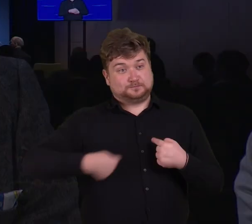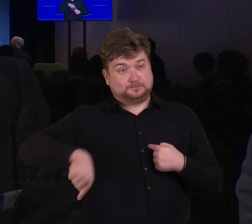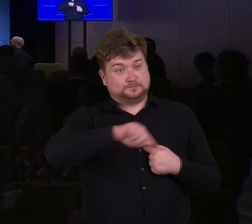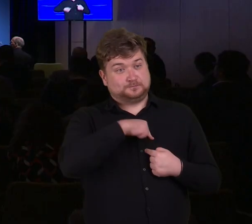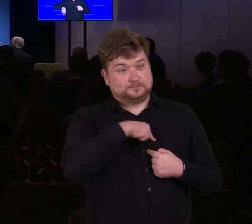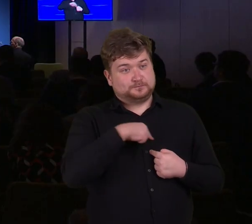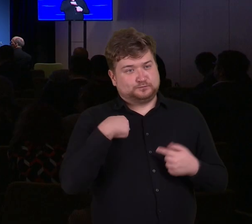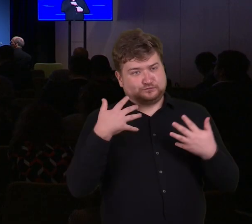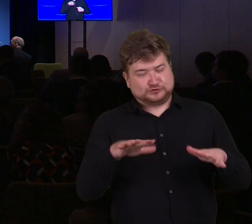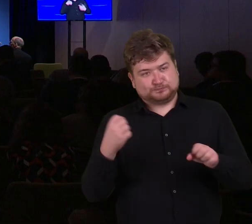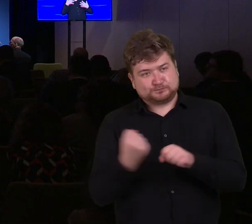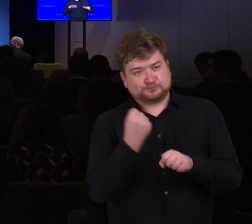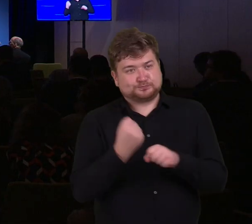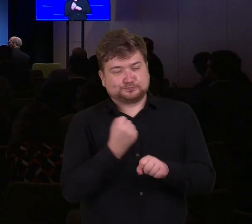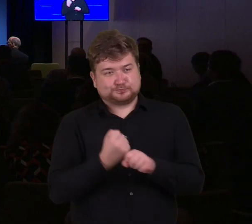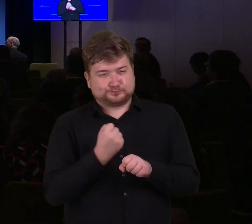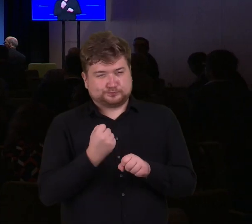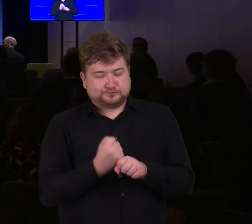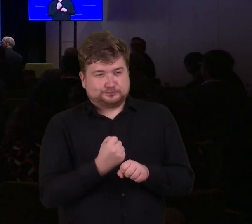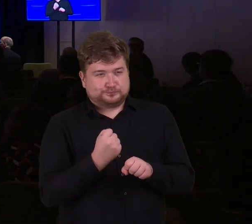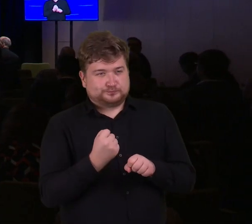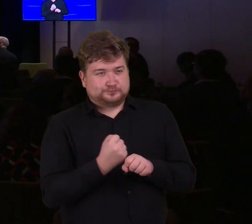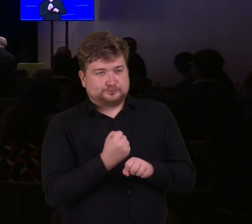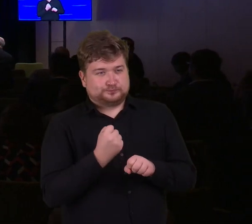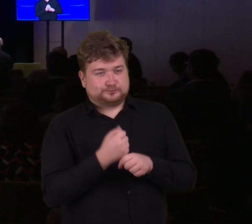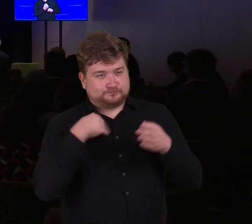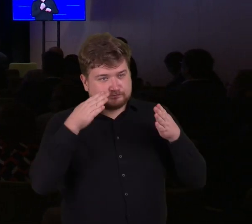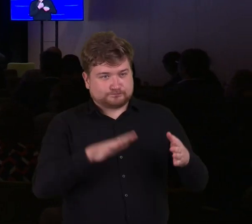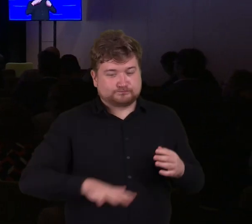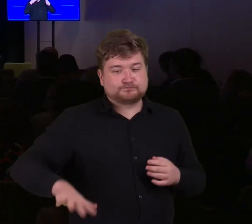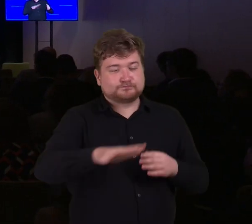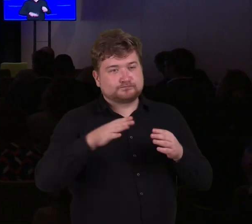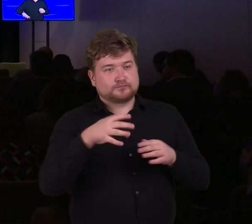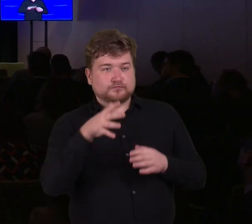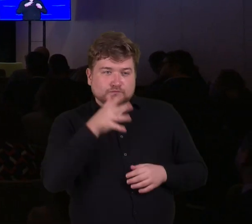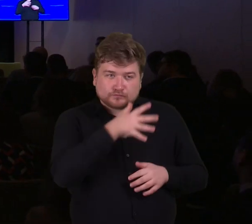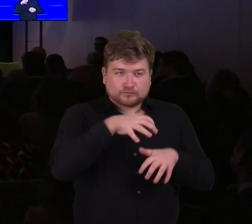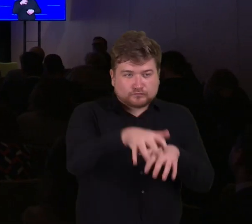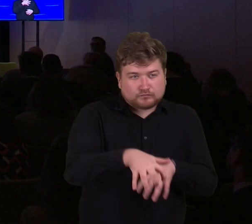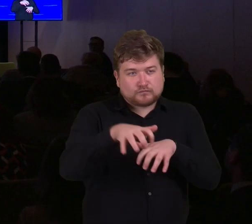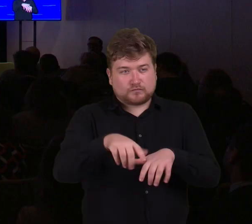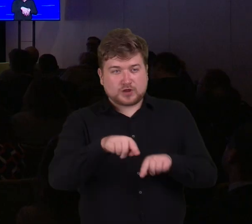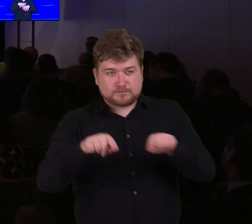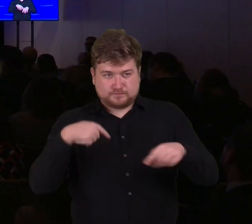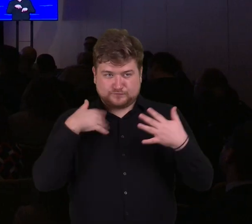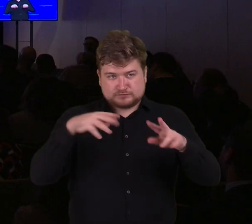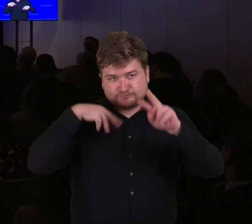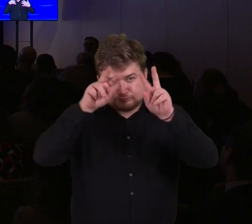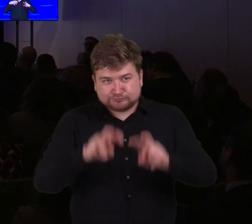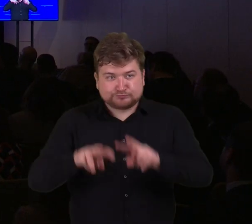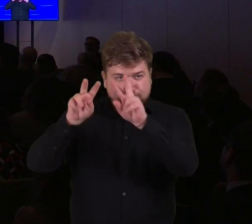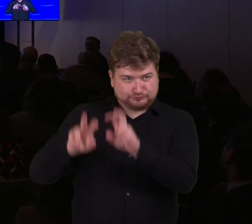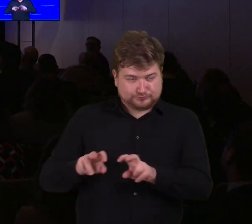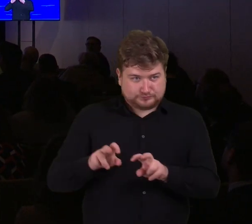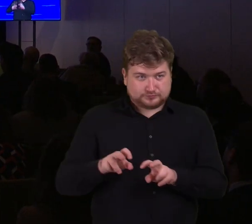One thing that has definitely been brought out here and matches our findings is the added value in terms of strategic